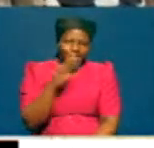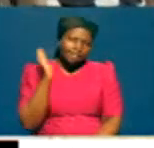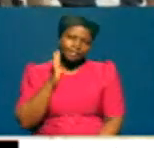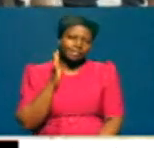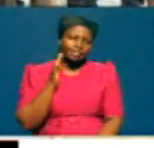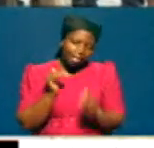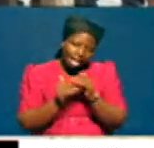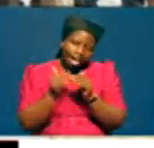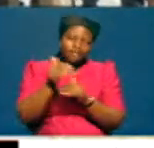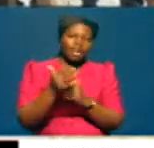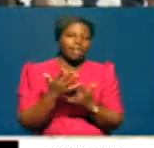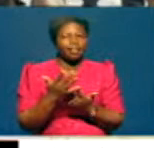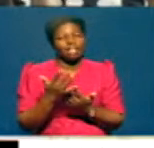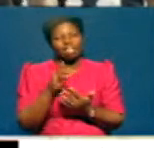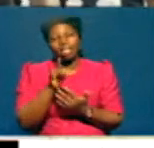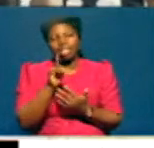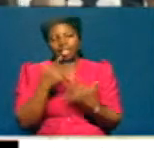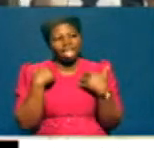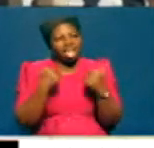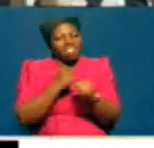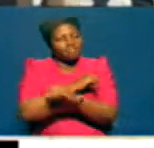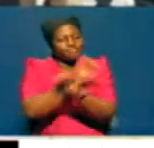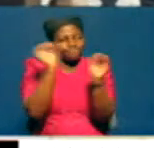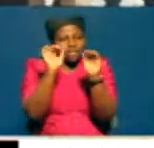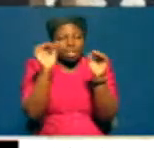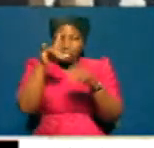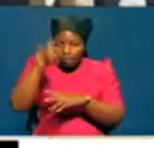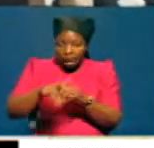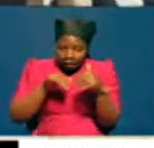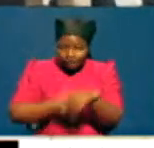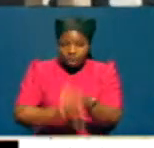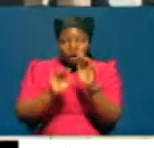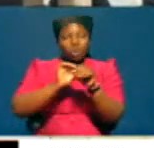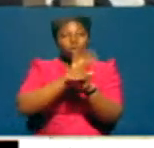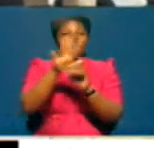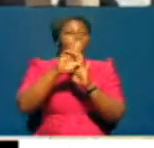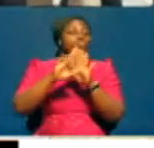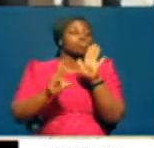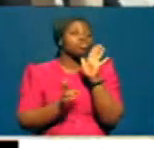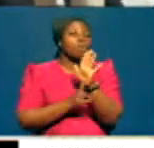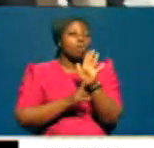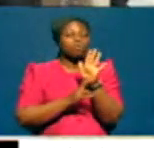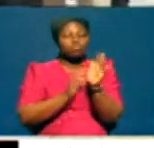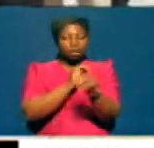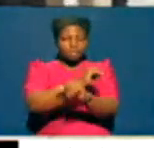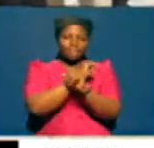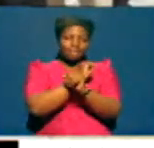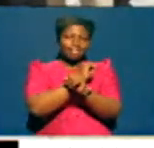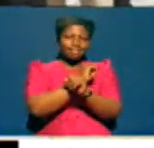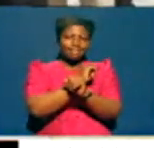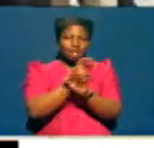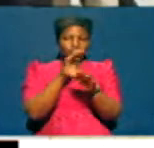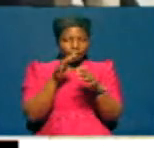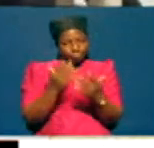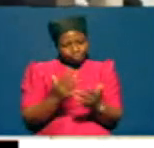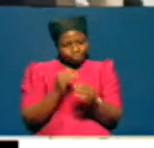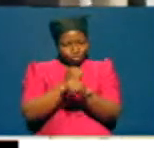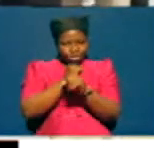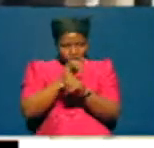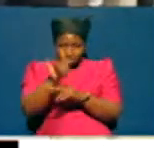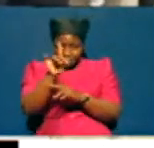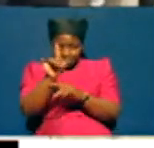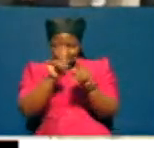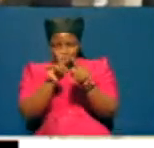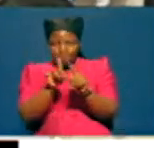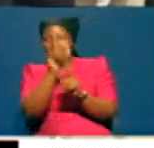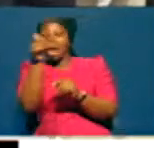not received the clean bill of health. You still need to adhere to the COVID-19 safety protocols to protect not just yourself, but the people around